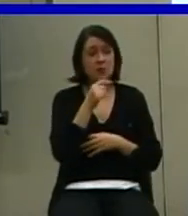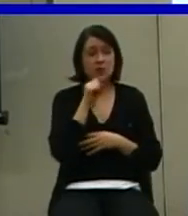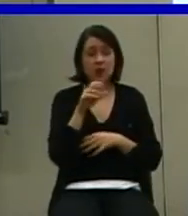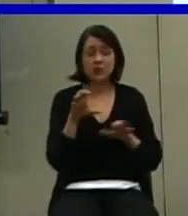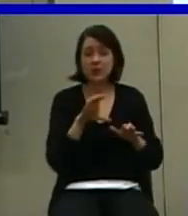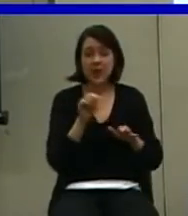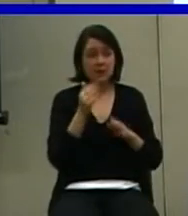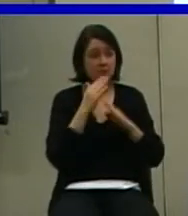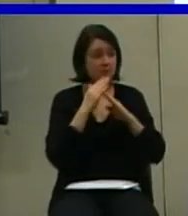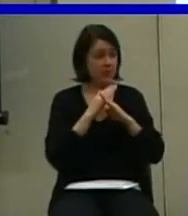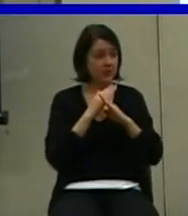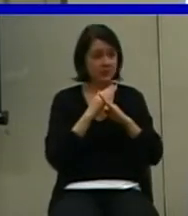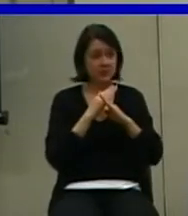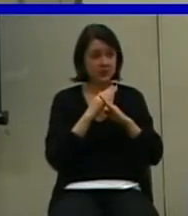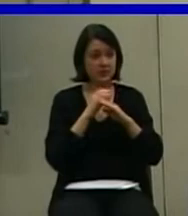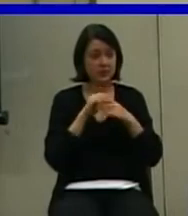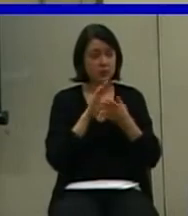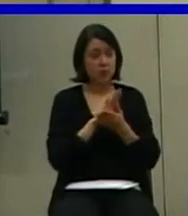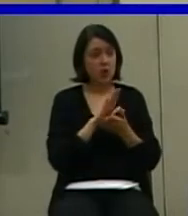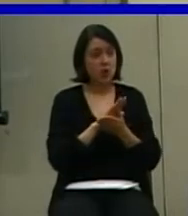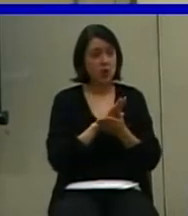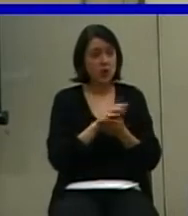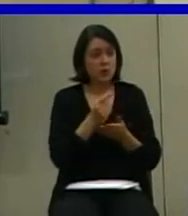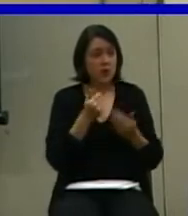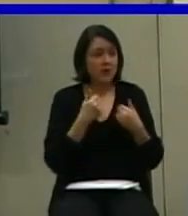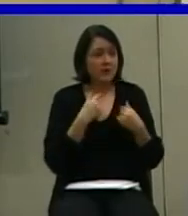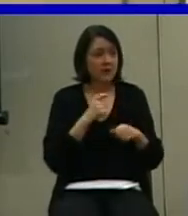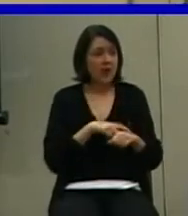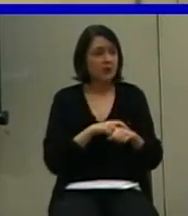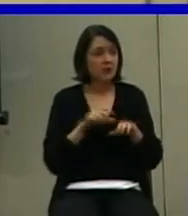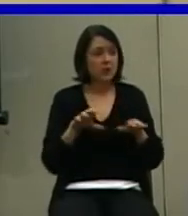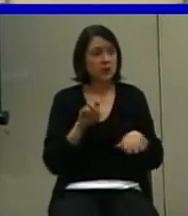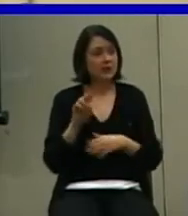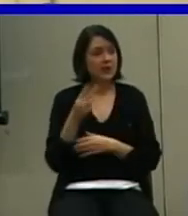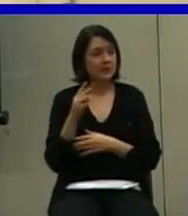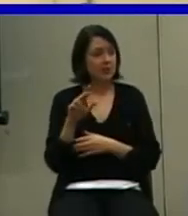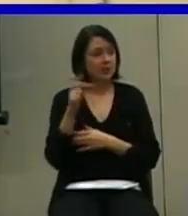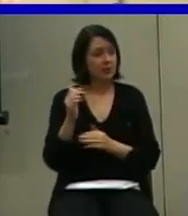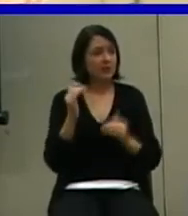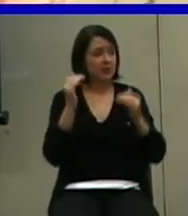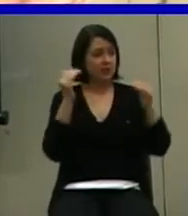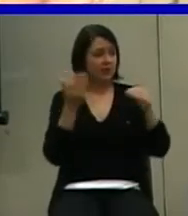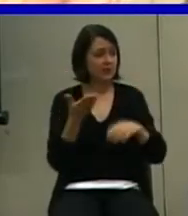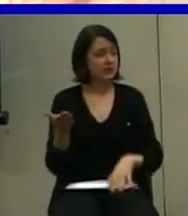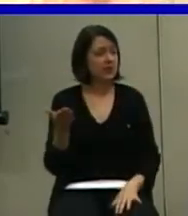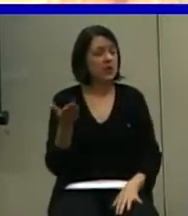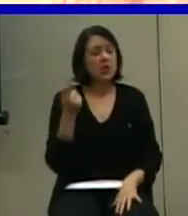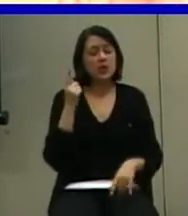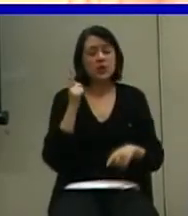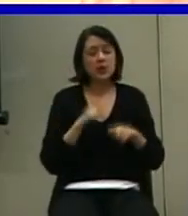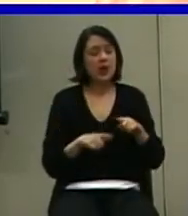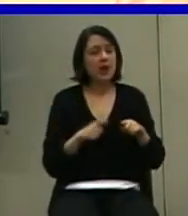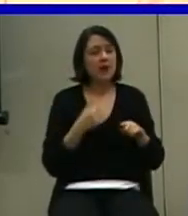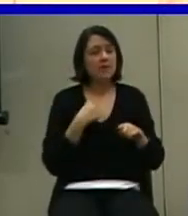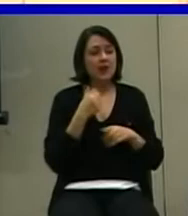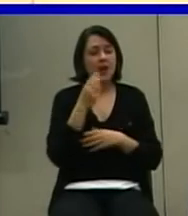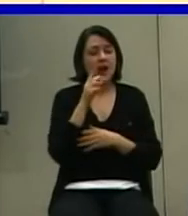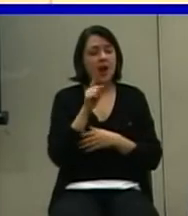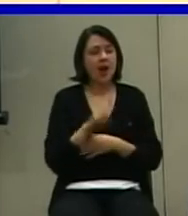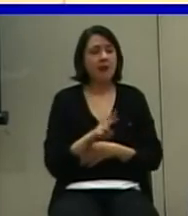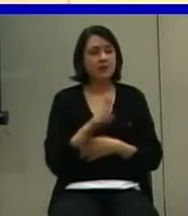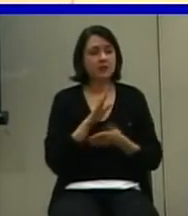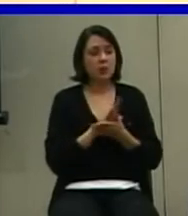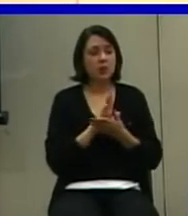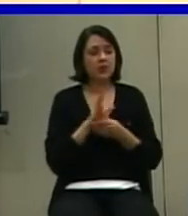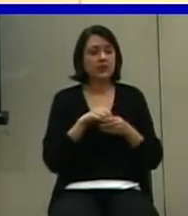any prevention across the school, you don't have time to do secondary, tertiary. You can't put half of your school in check-in,